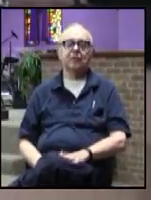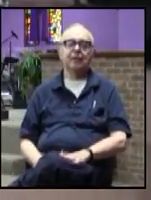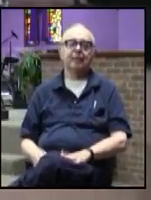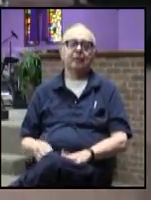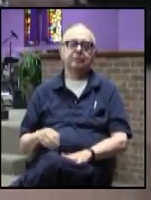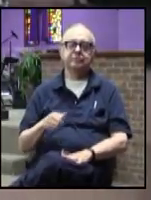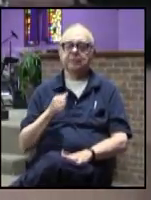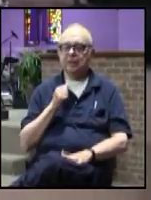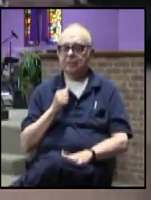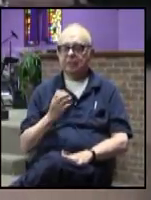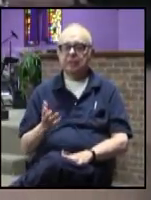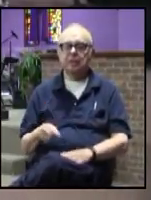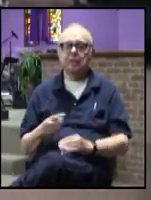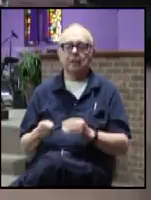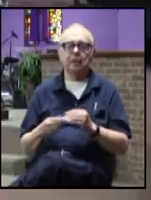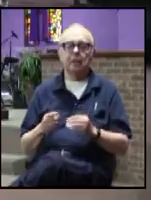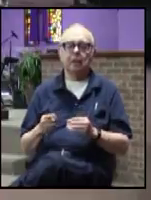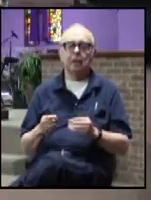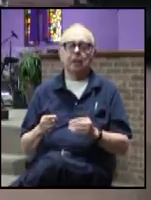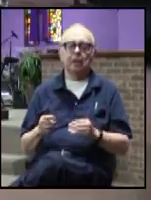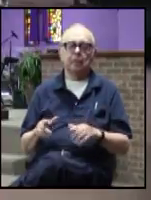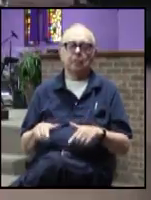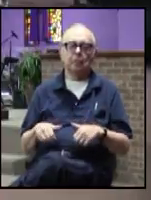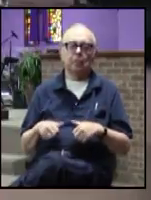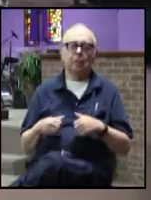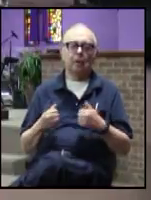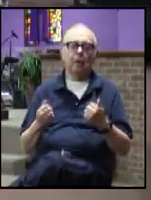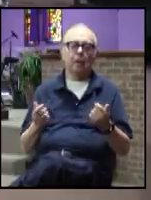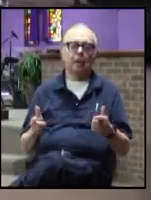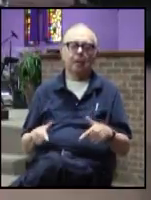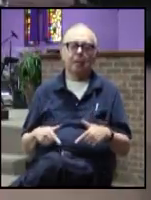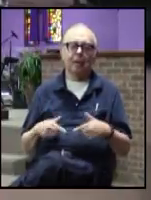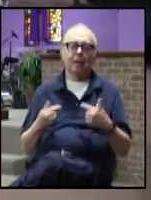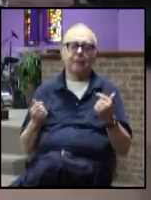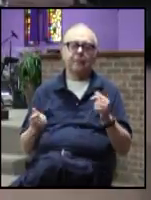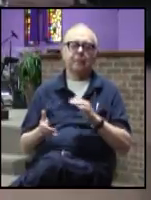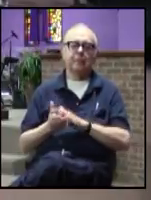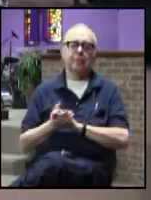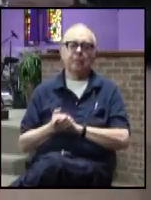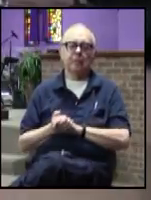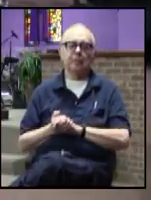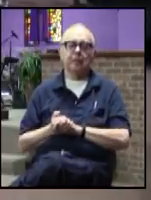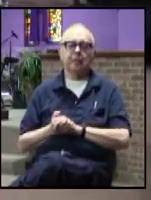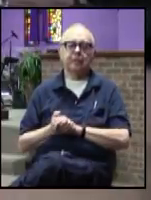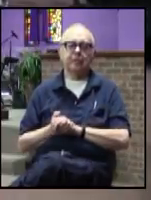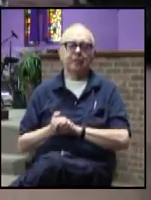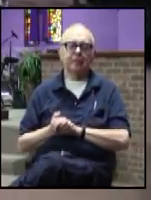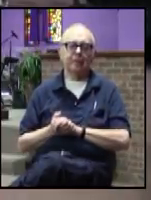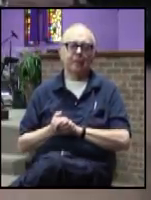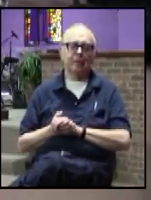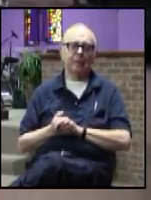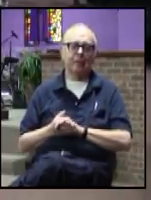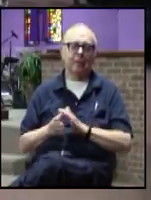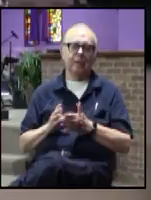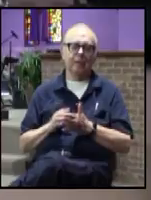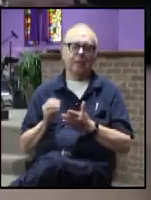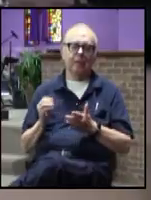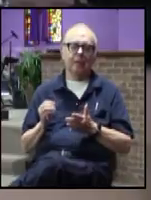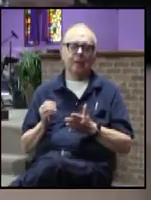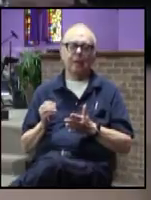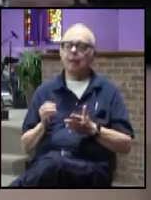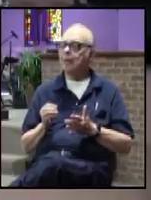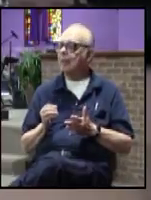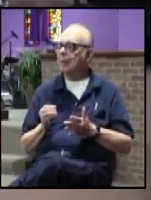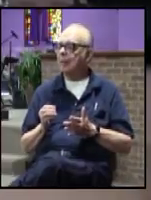the secret to longevity in the marriage is to learn